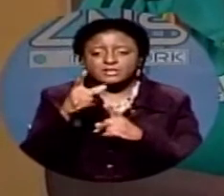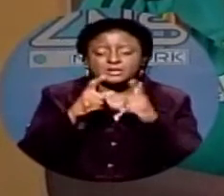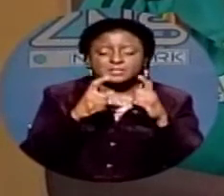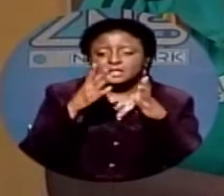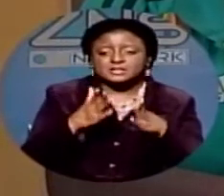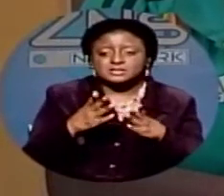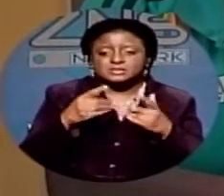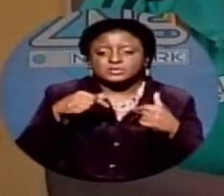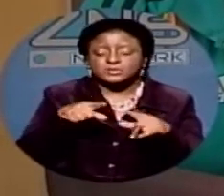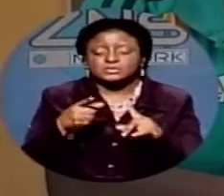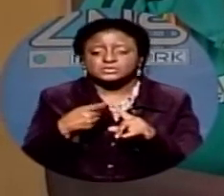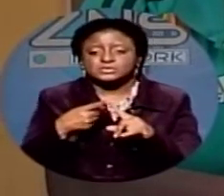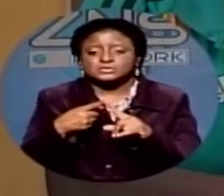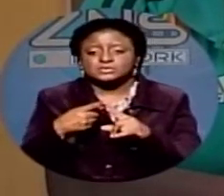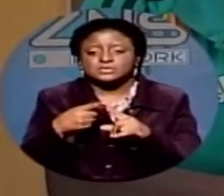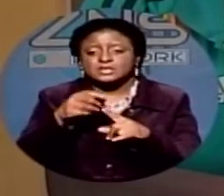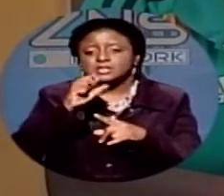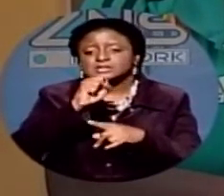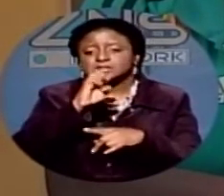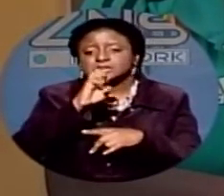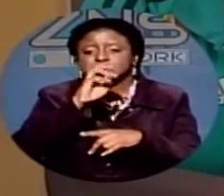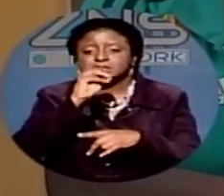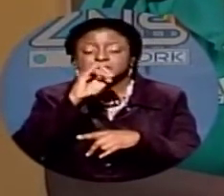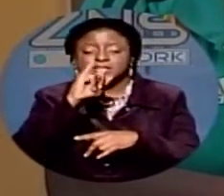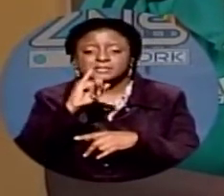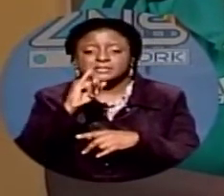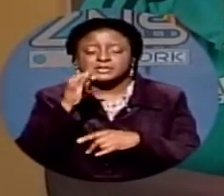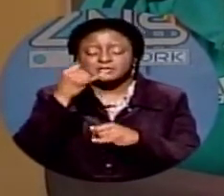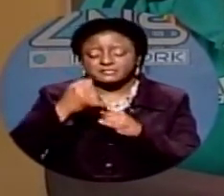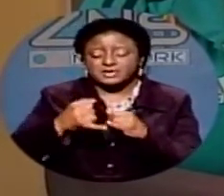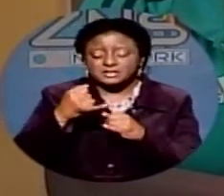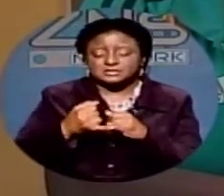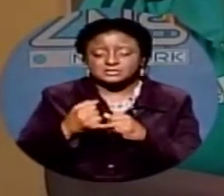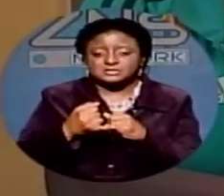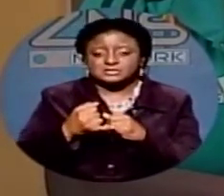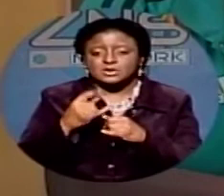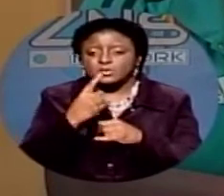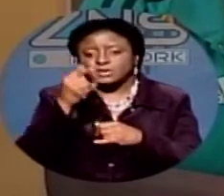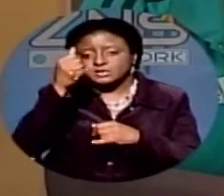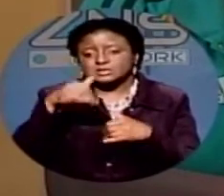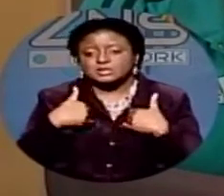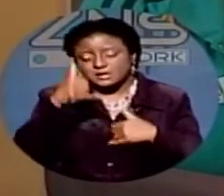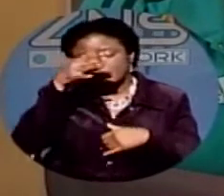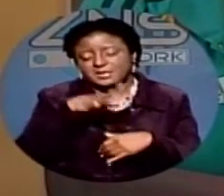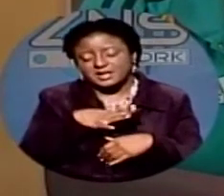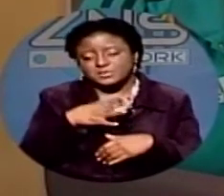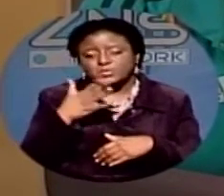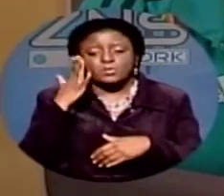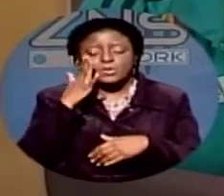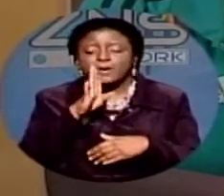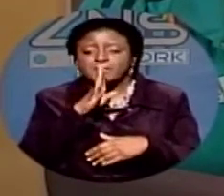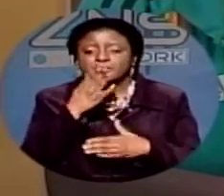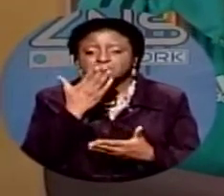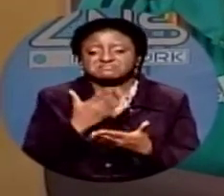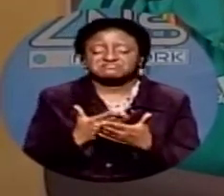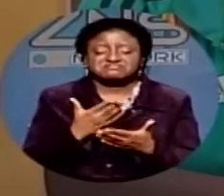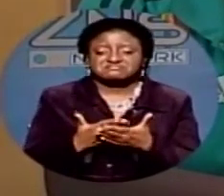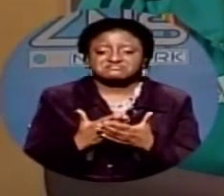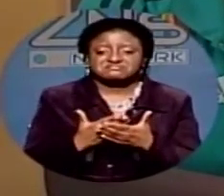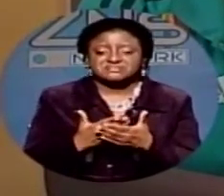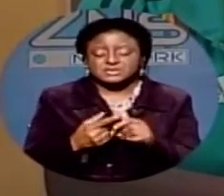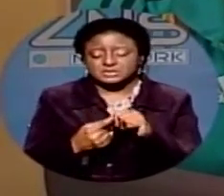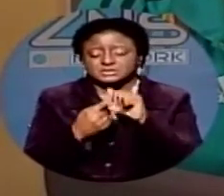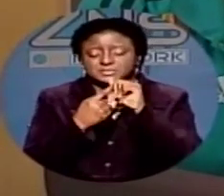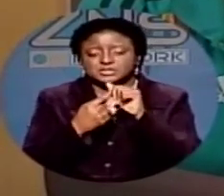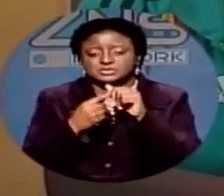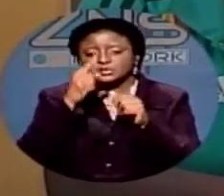semifinals. And we have a particularly young man that is going to be an exceptional quarter miler, and so I think they're on